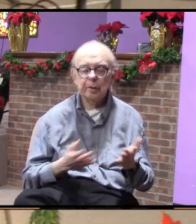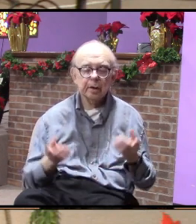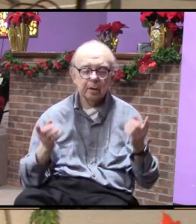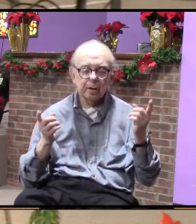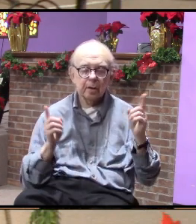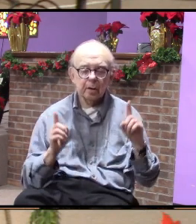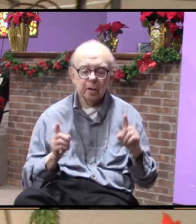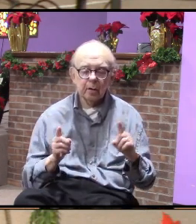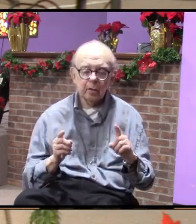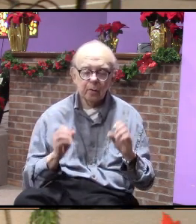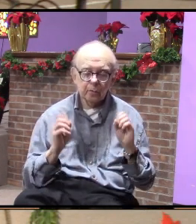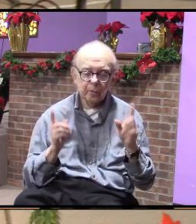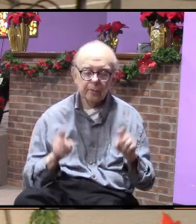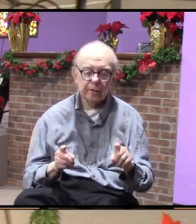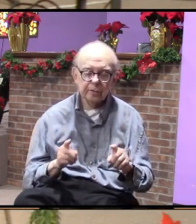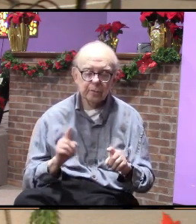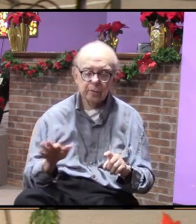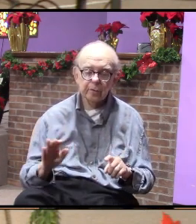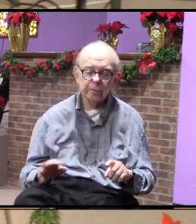her children.